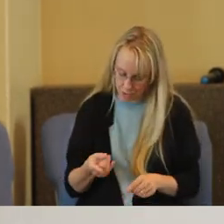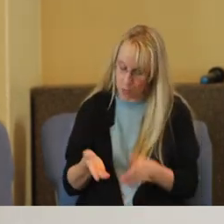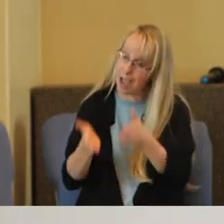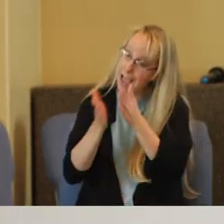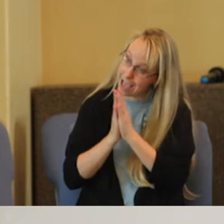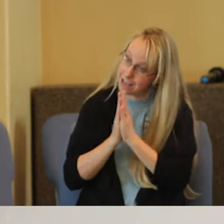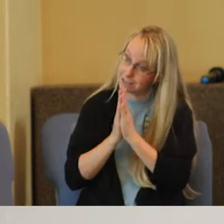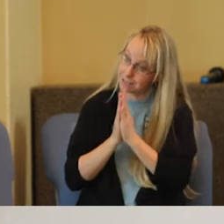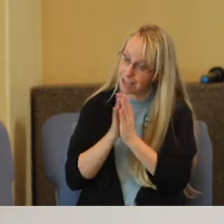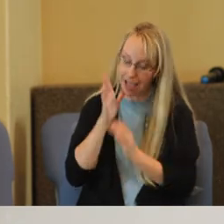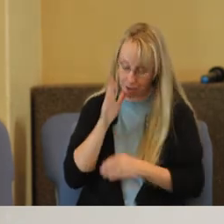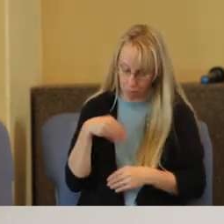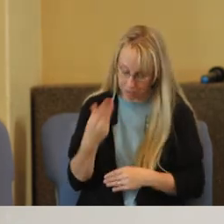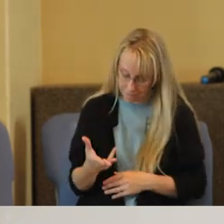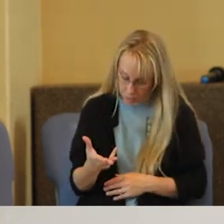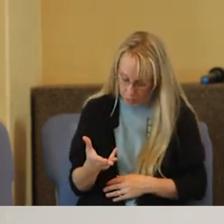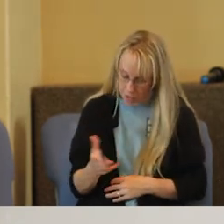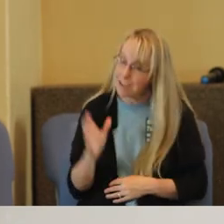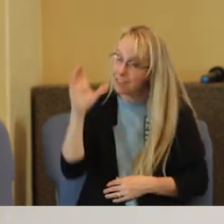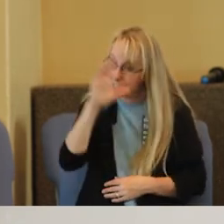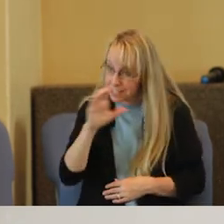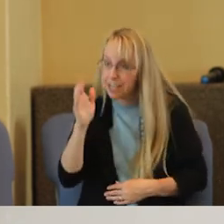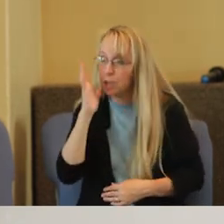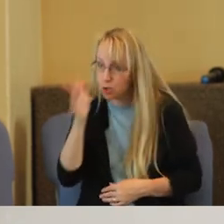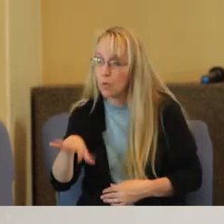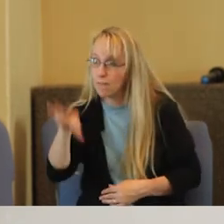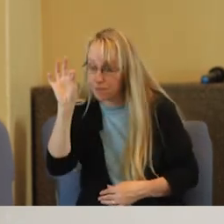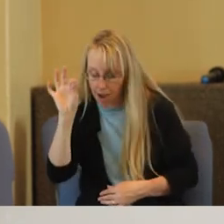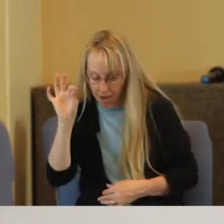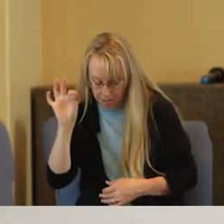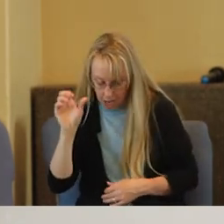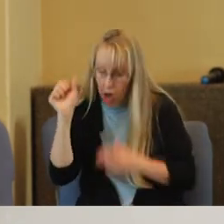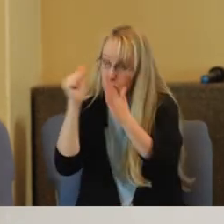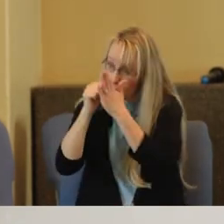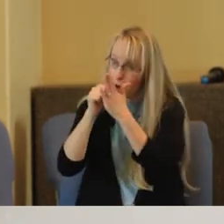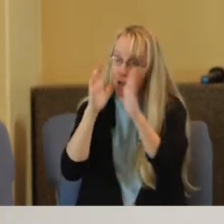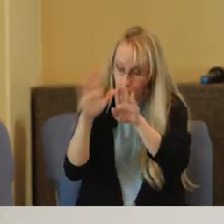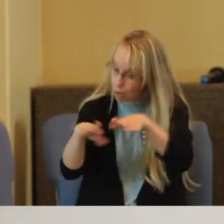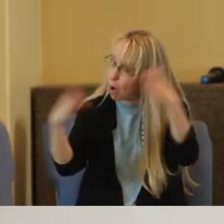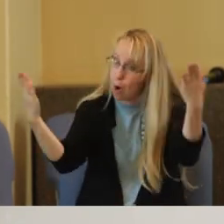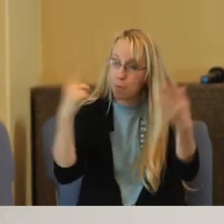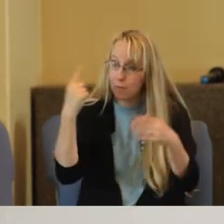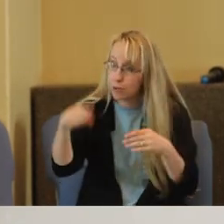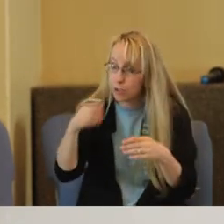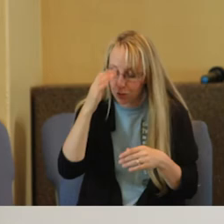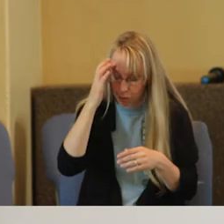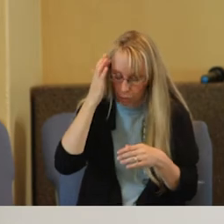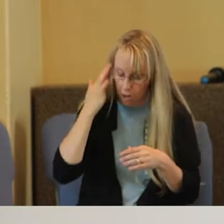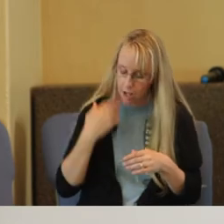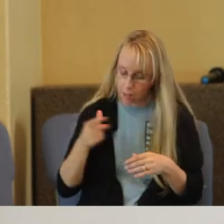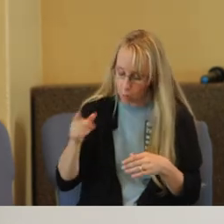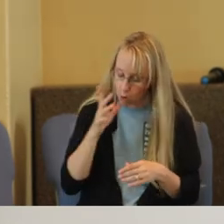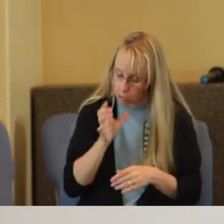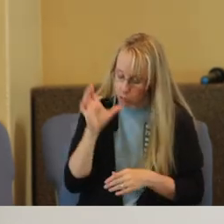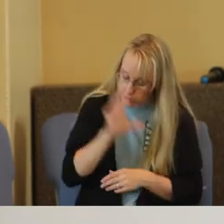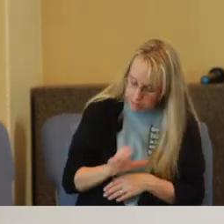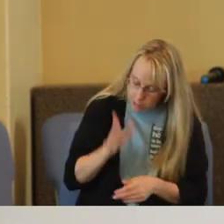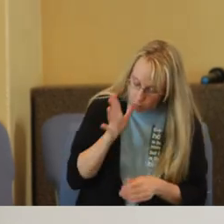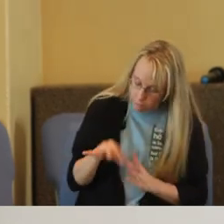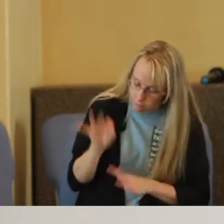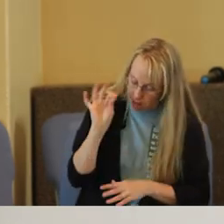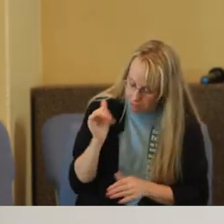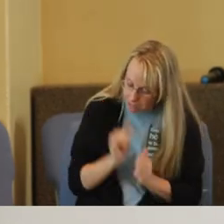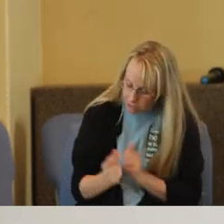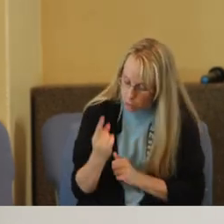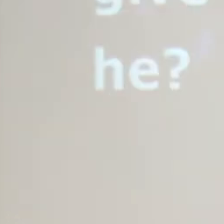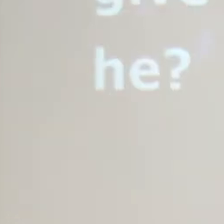not find, knock and it will be opened to you. For everyone who asks receives, and the one who seeks finds, and to the one who